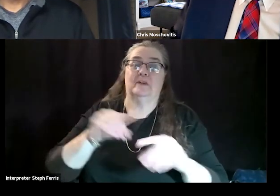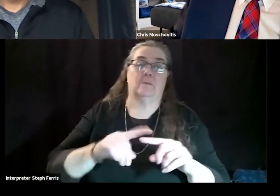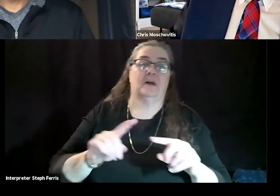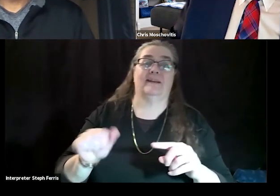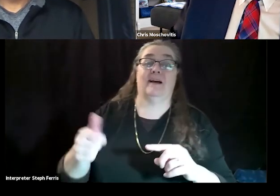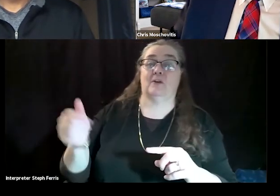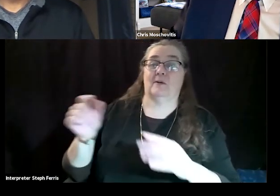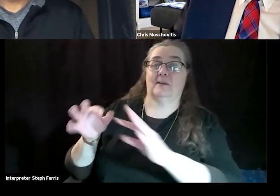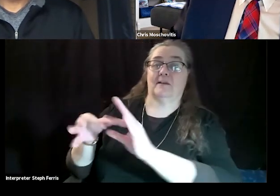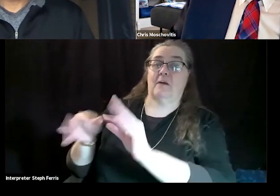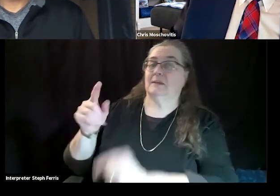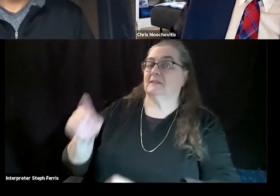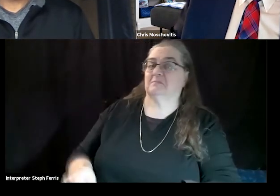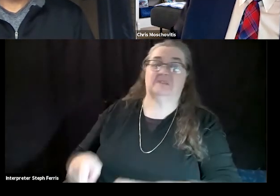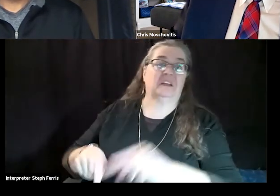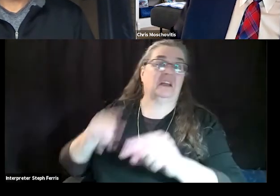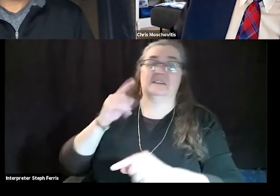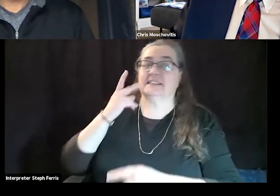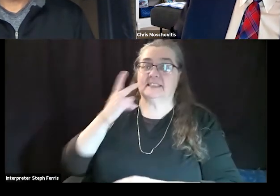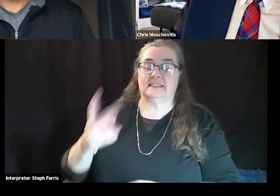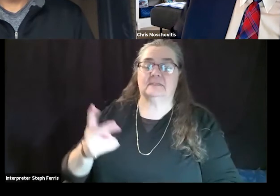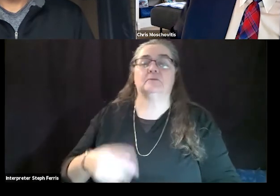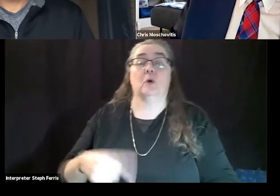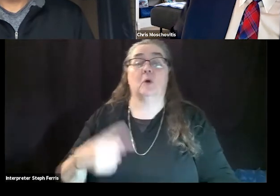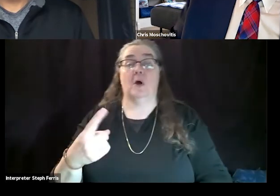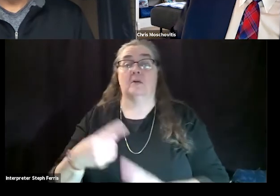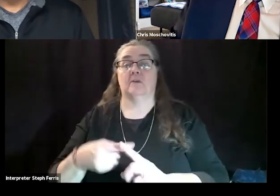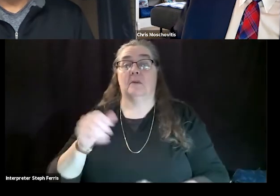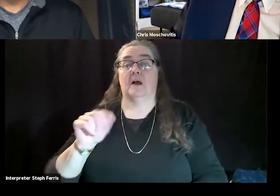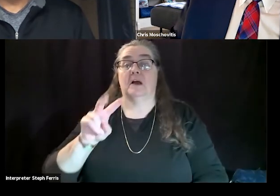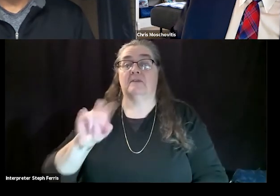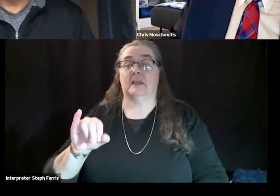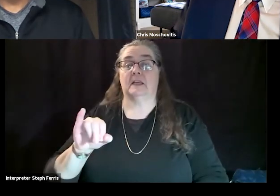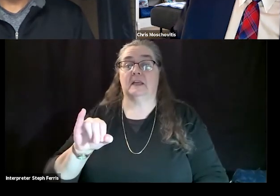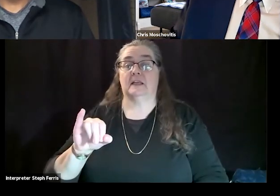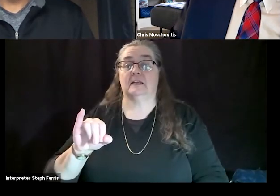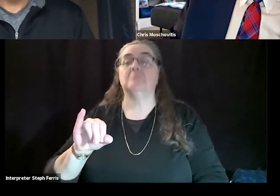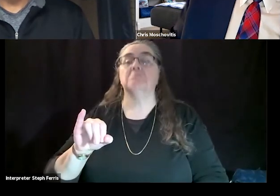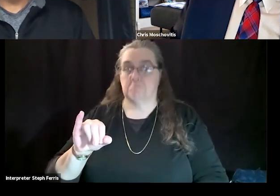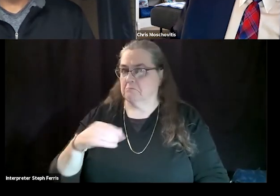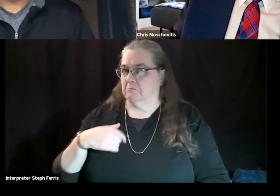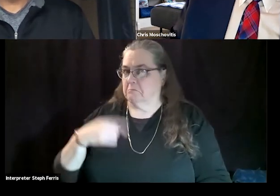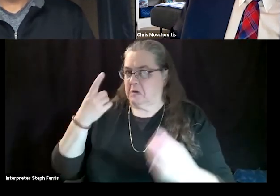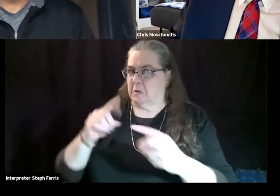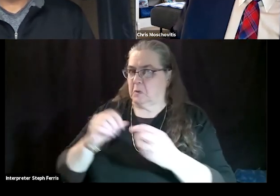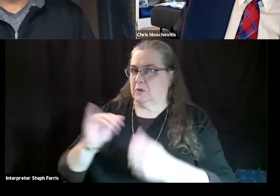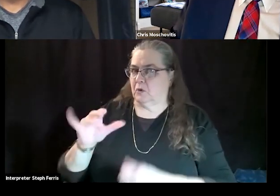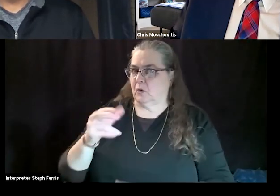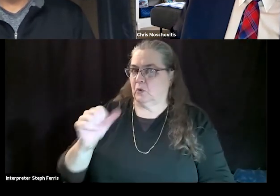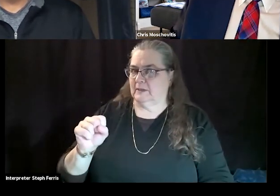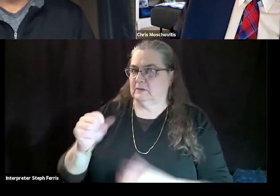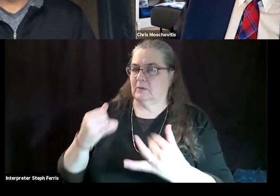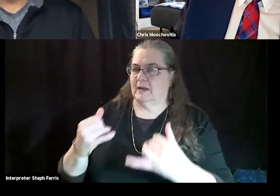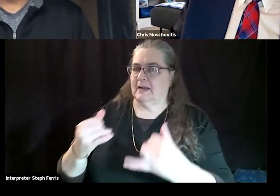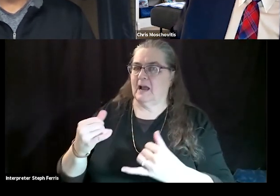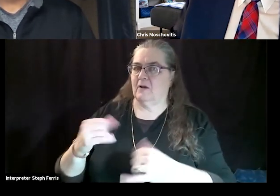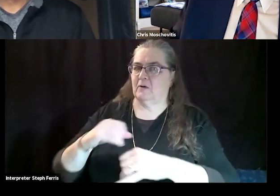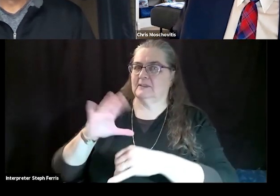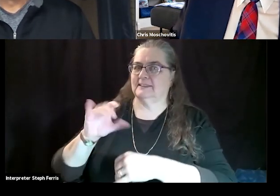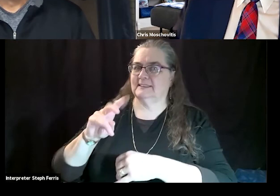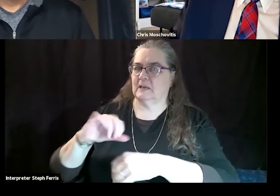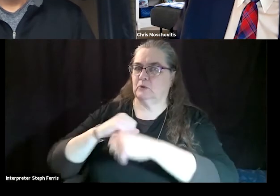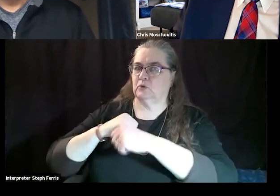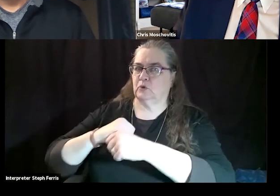right, so the comments I'm reading from Avi, as far as I'm aware, I agree with Chris in that there are shortages in the cybersecurity